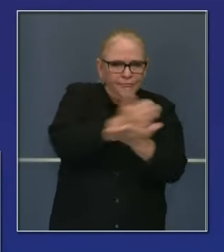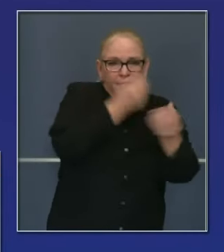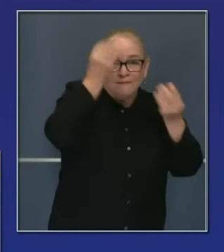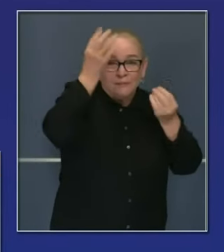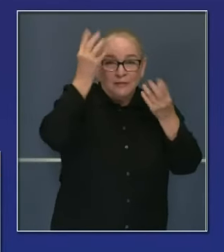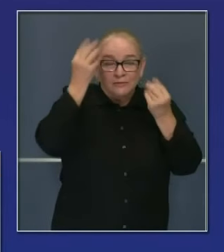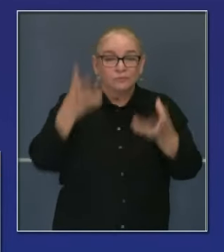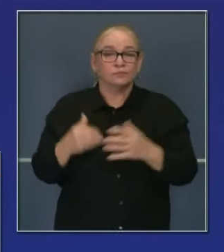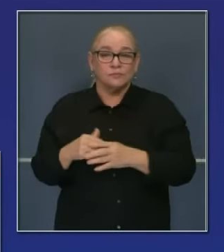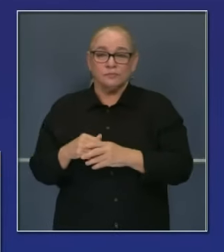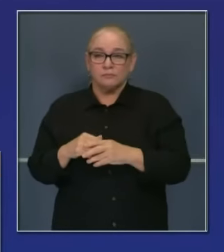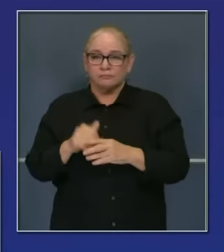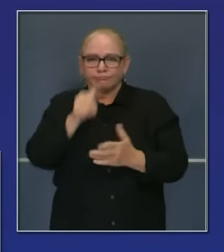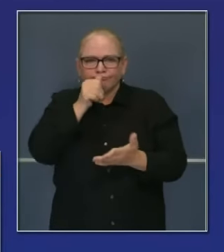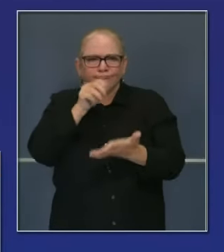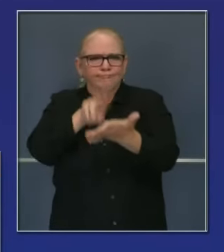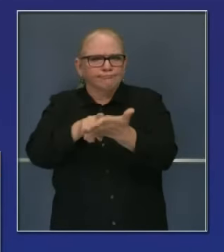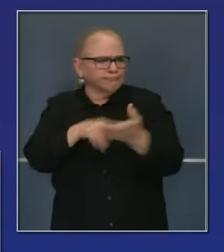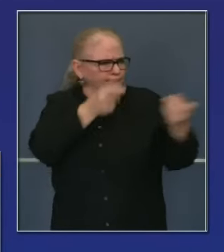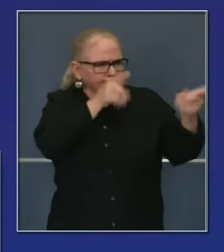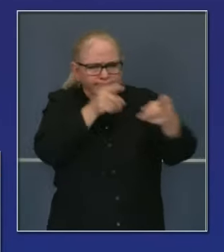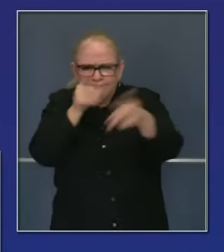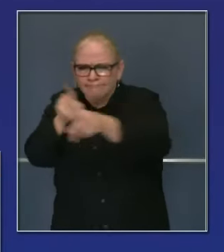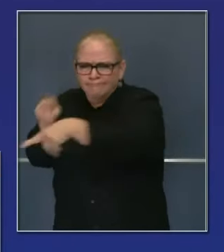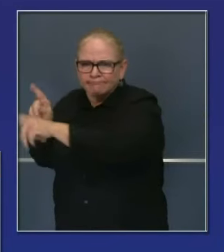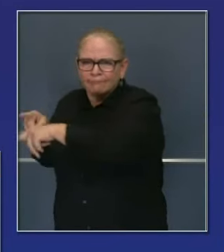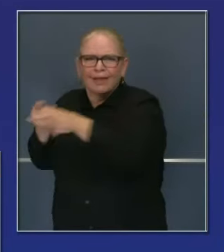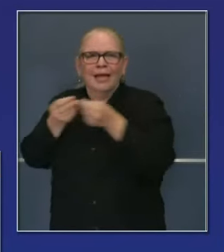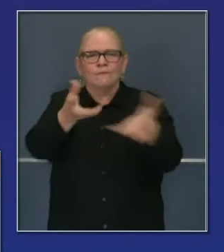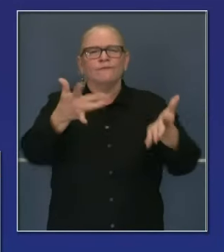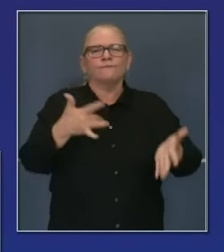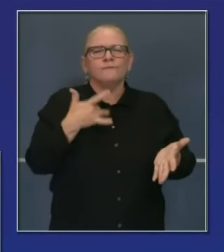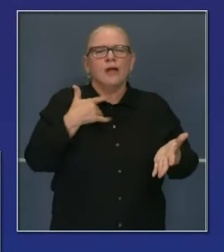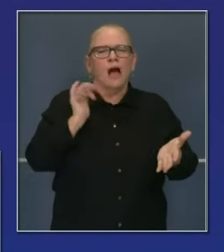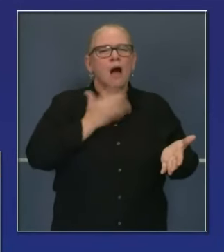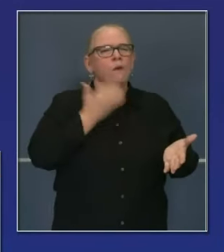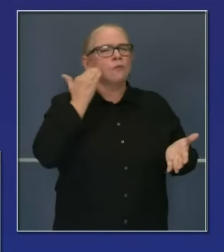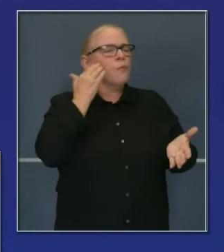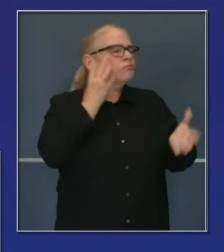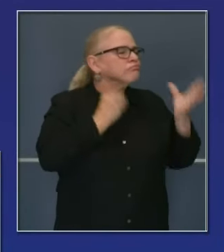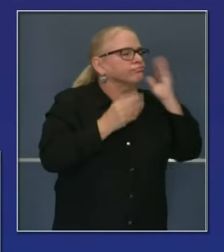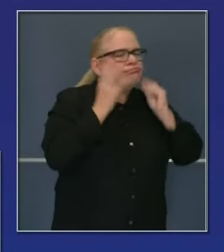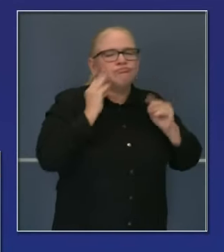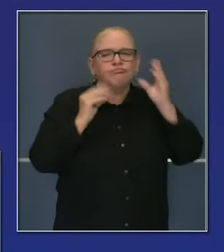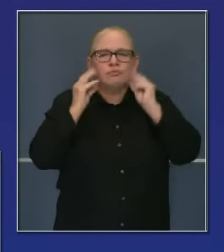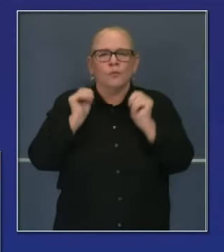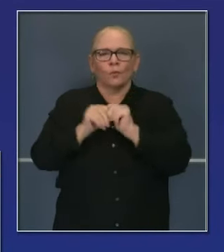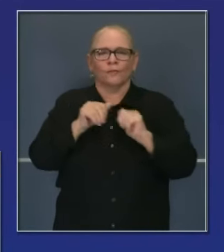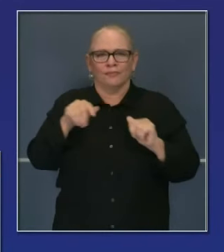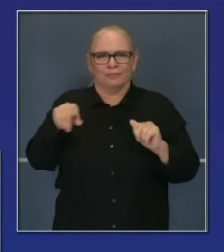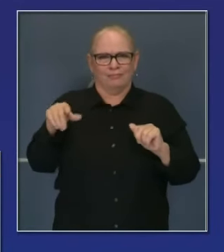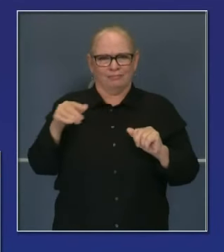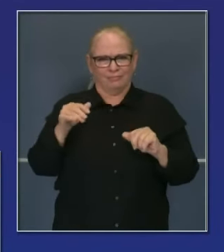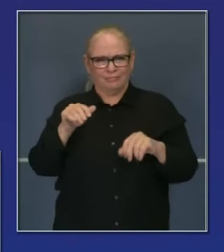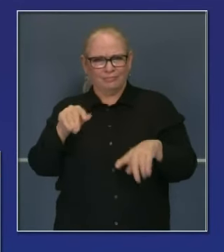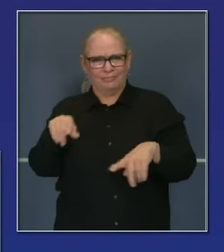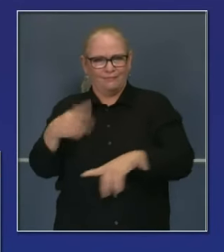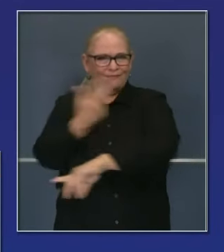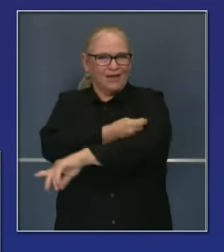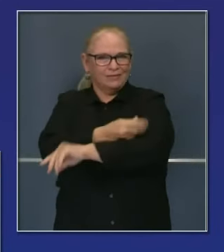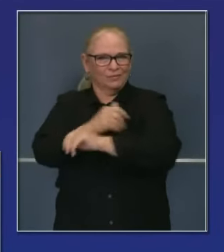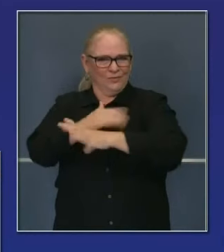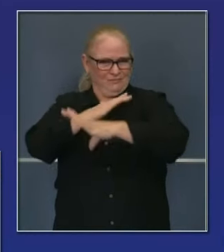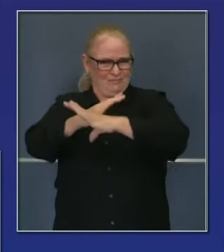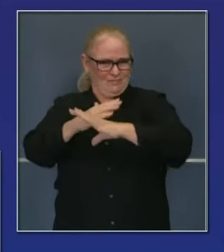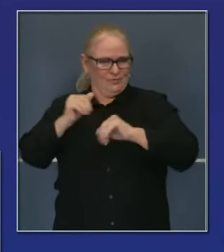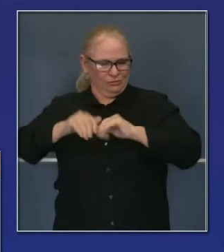agreements, and the like. Just giving you a sense that the experience with vaccinations is well established here in the state of California.